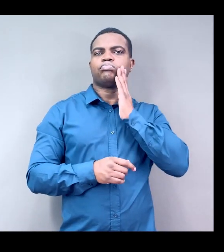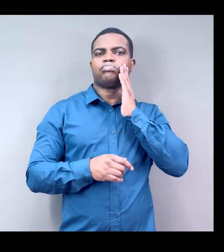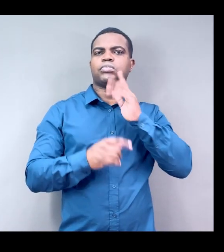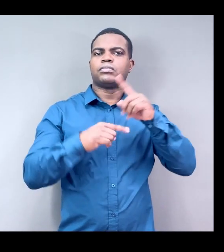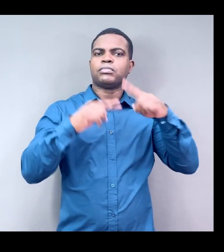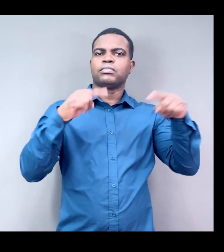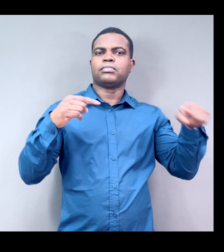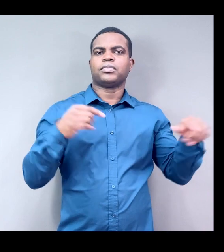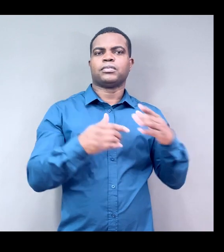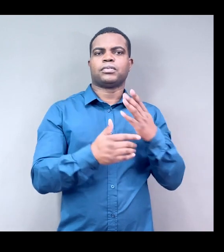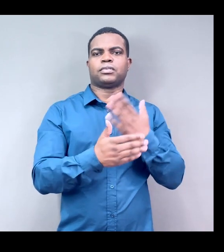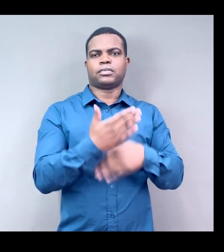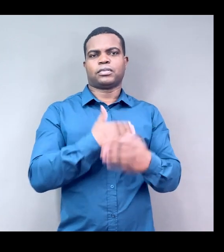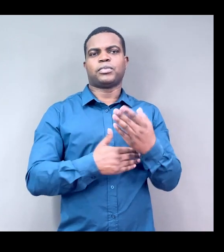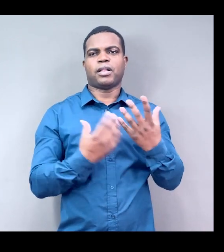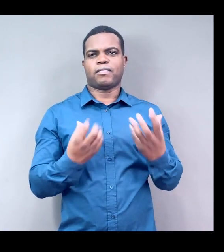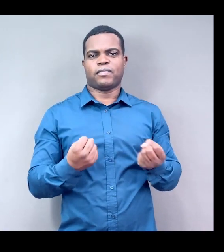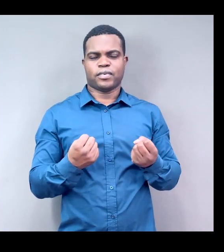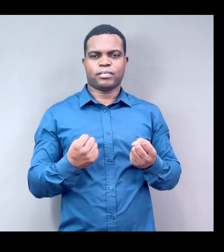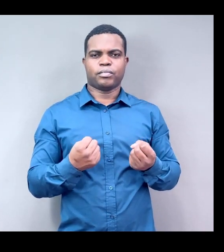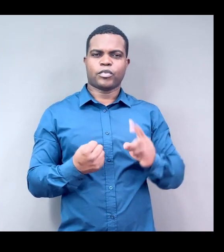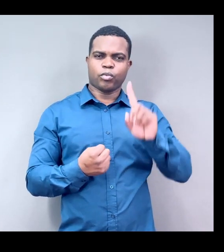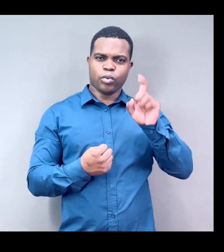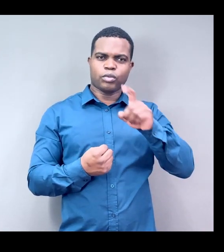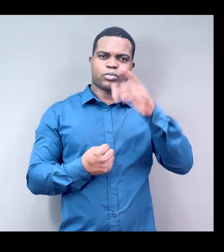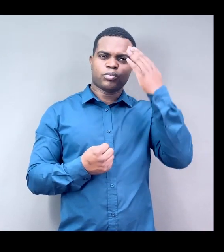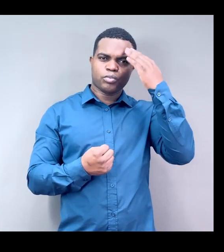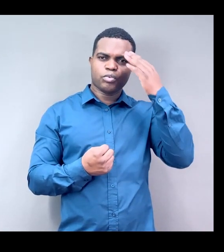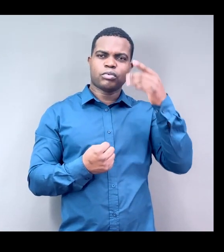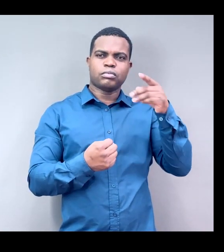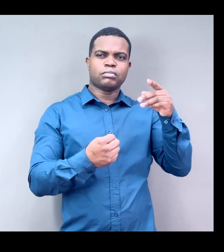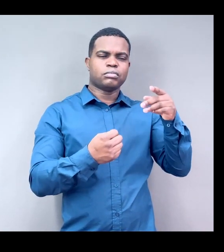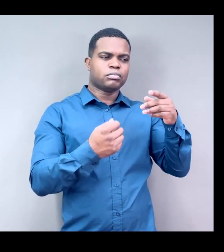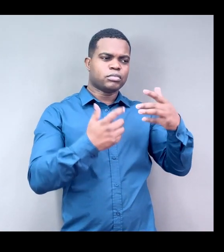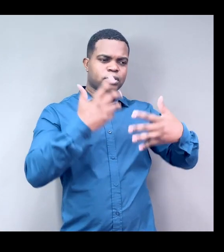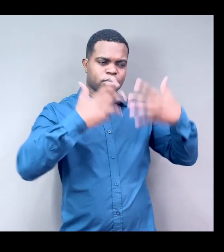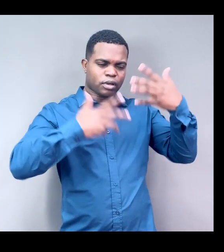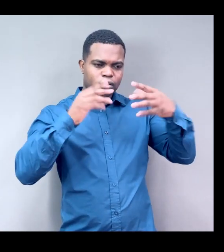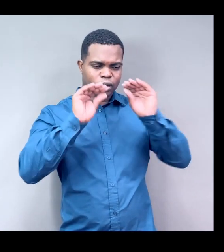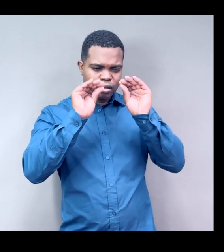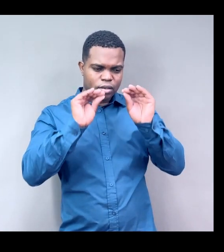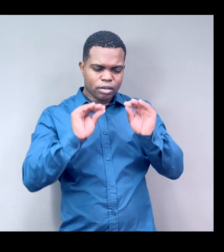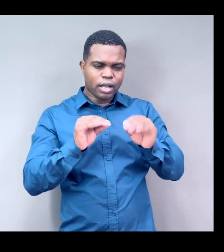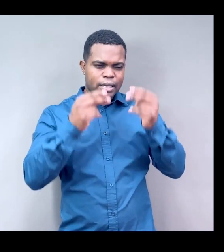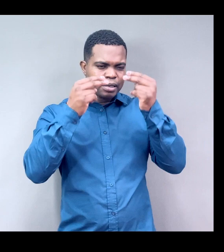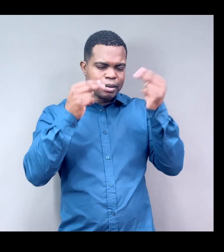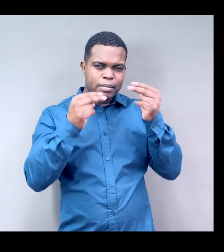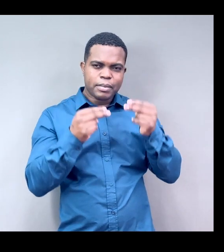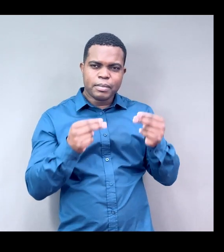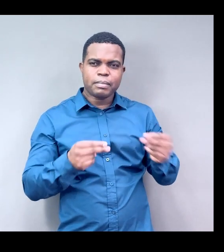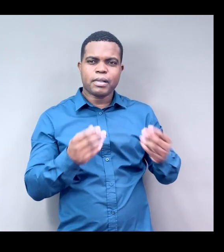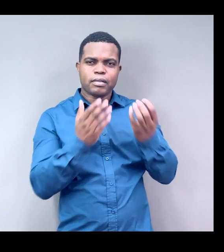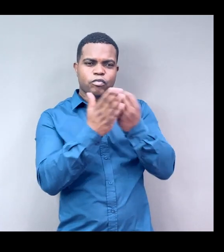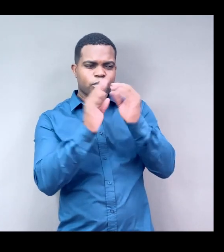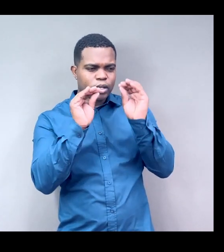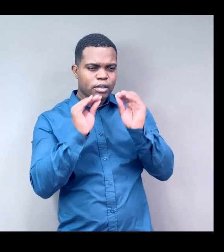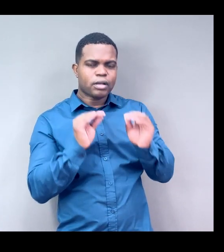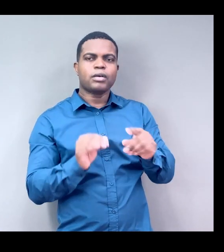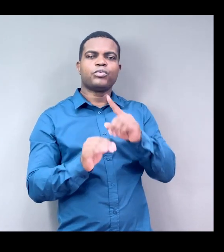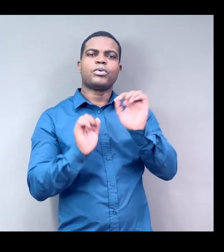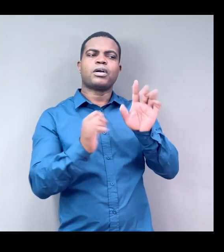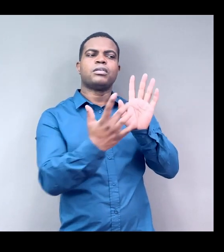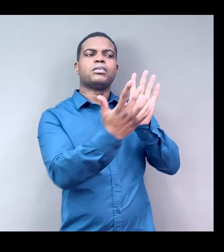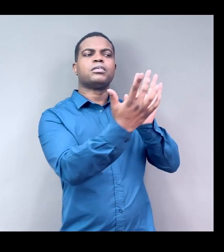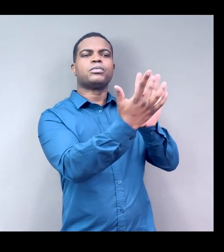MEPs from the POCWD. Because when you know these people, when you have